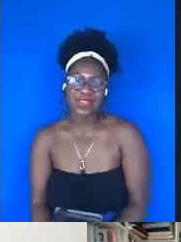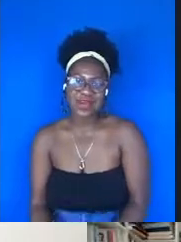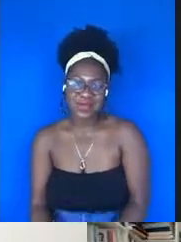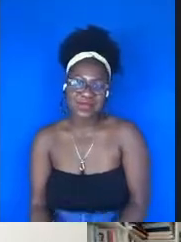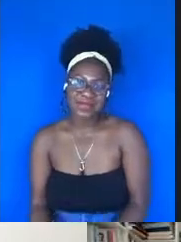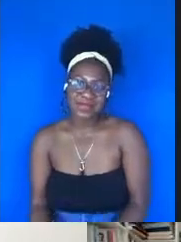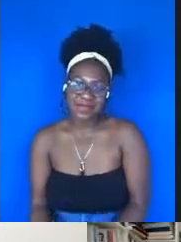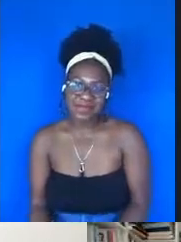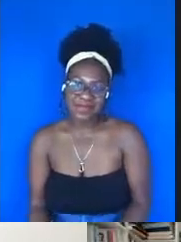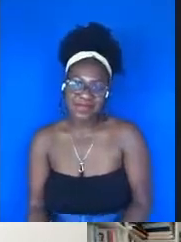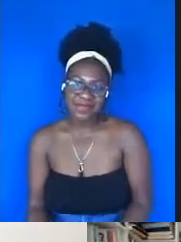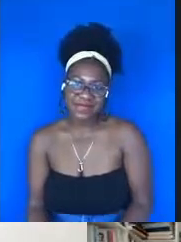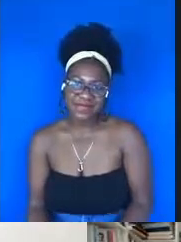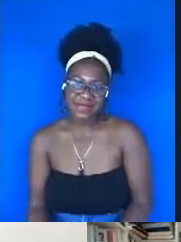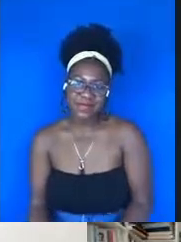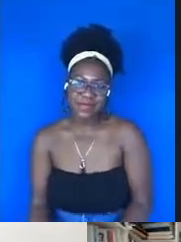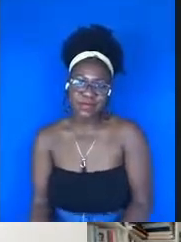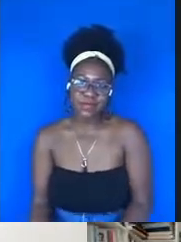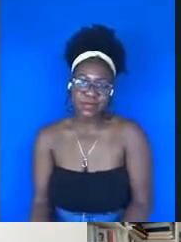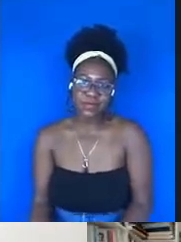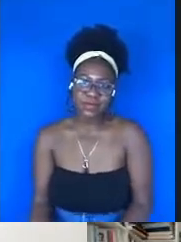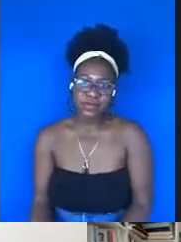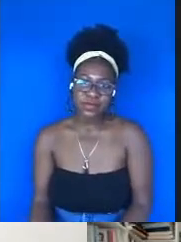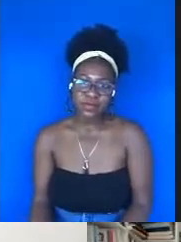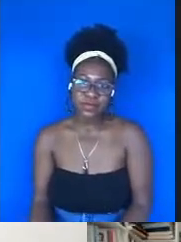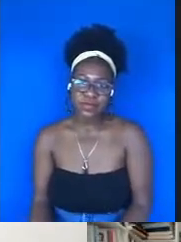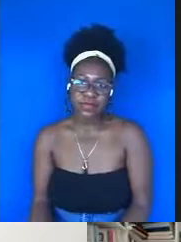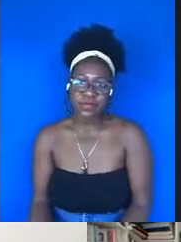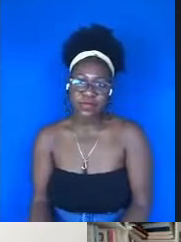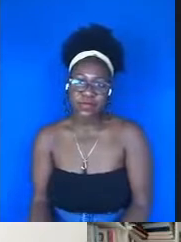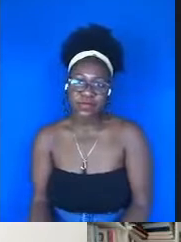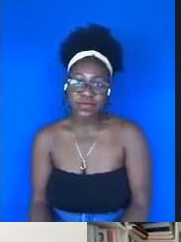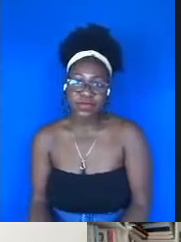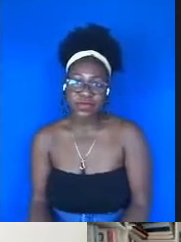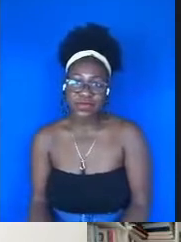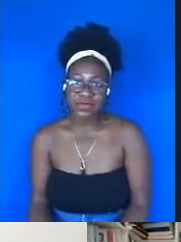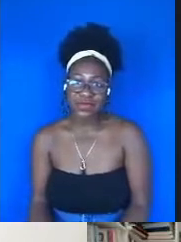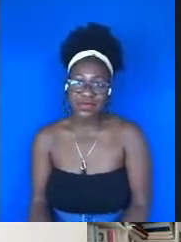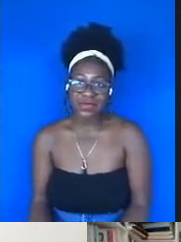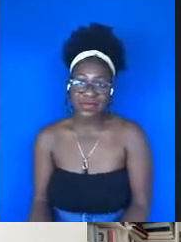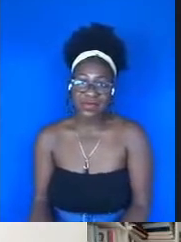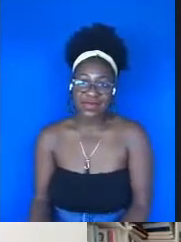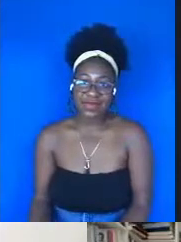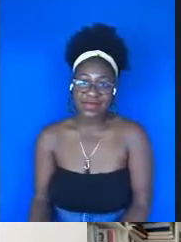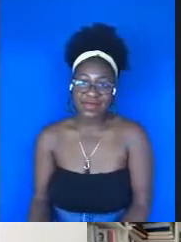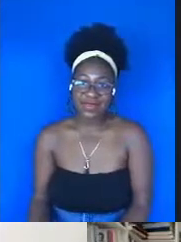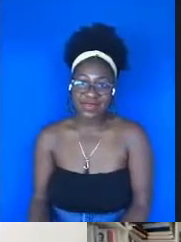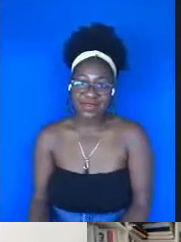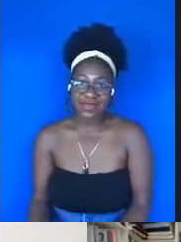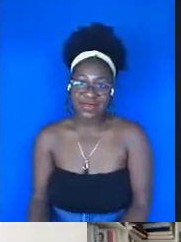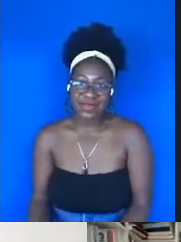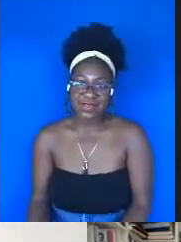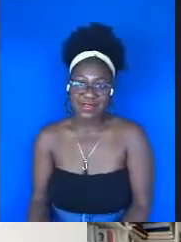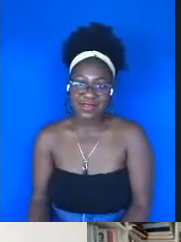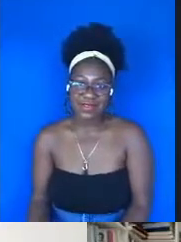Yeah. And looking forward to hearing the whole thing. Yeah, all put together. And the world that you're creating, the framework you're giving